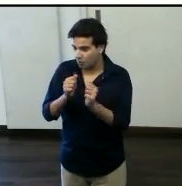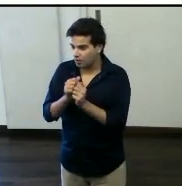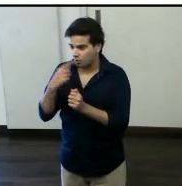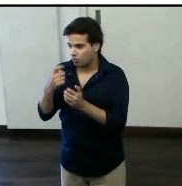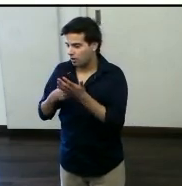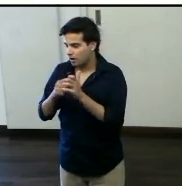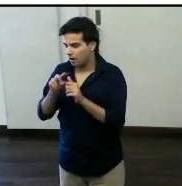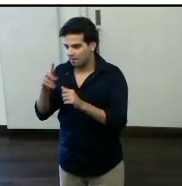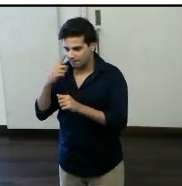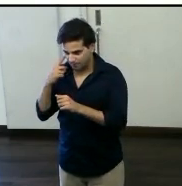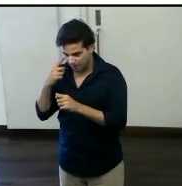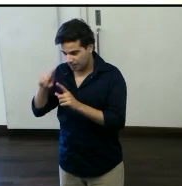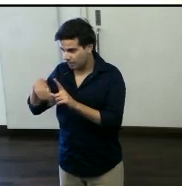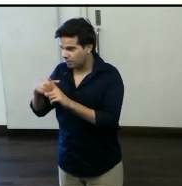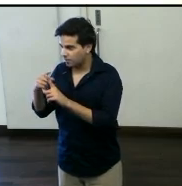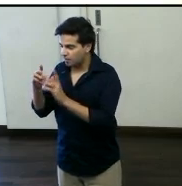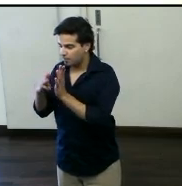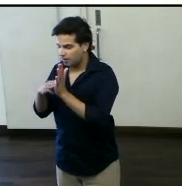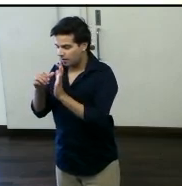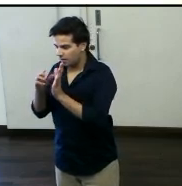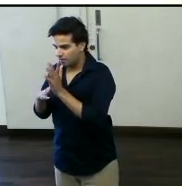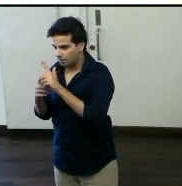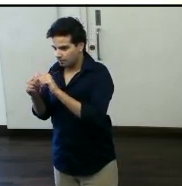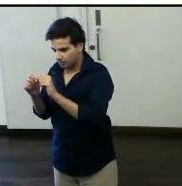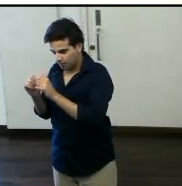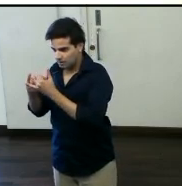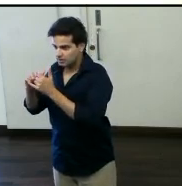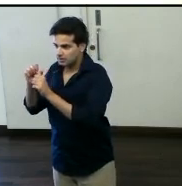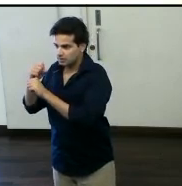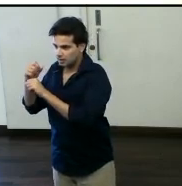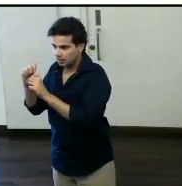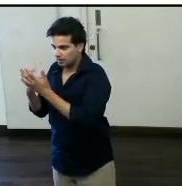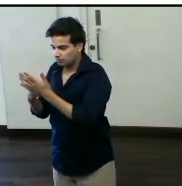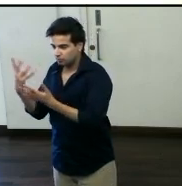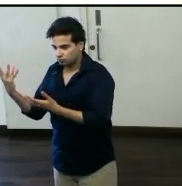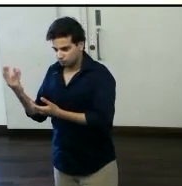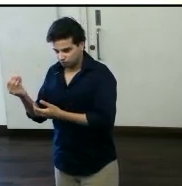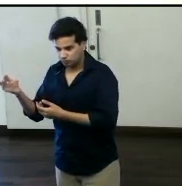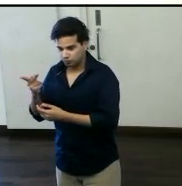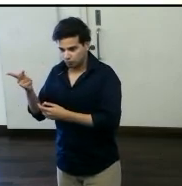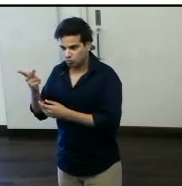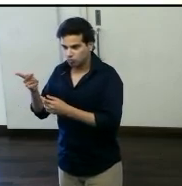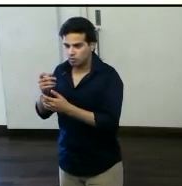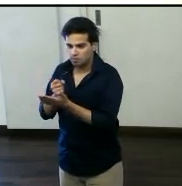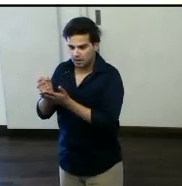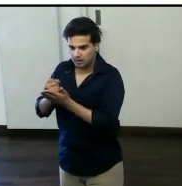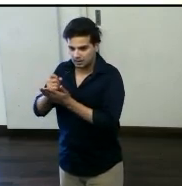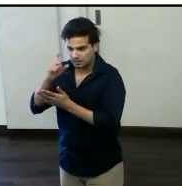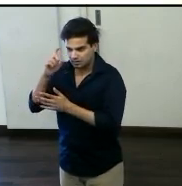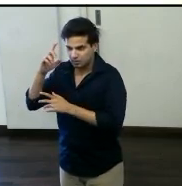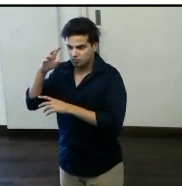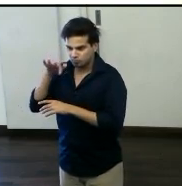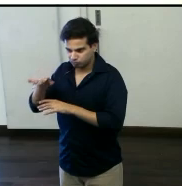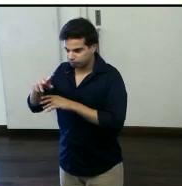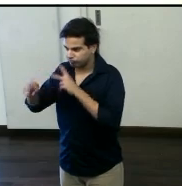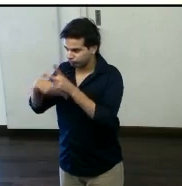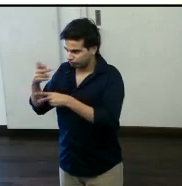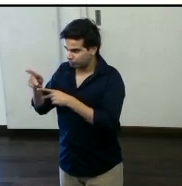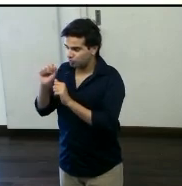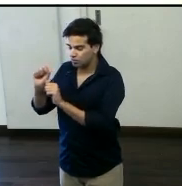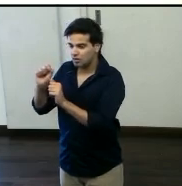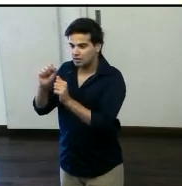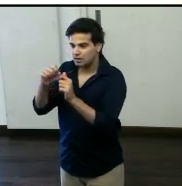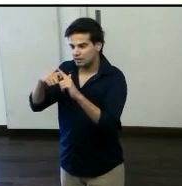Kashi and poet Mamta Sagar. Bringing together their distinct artistic practices, they will examine how Kashi's